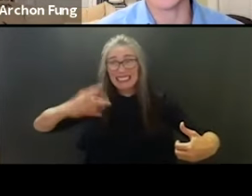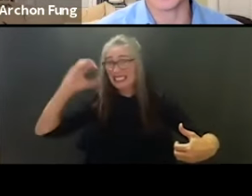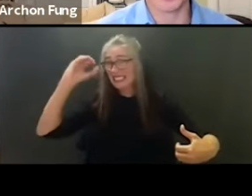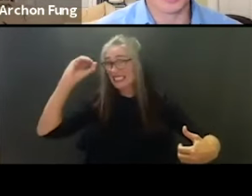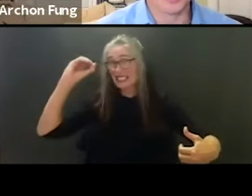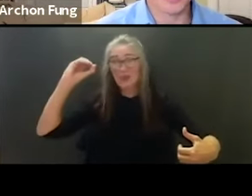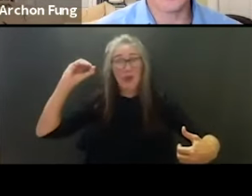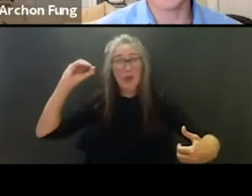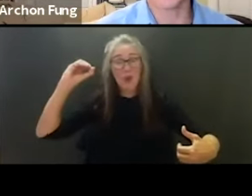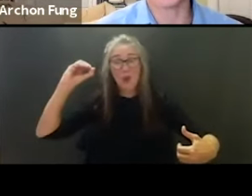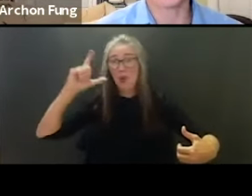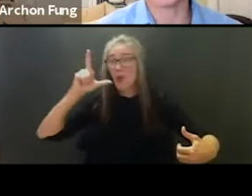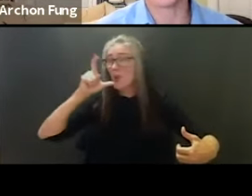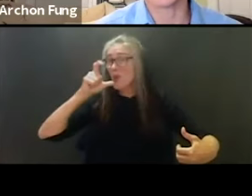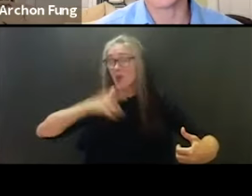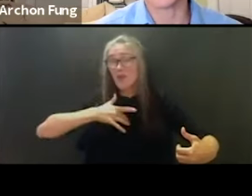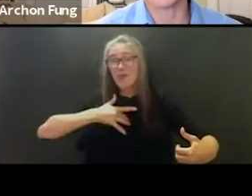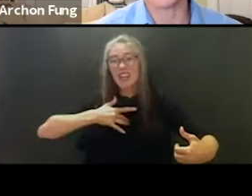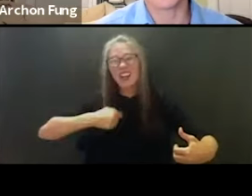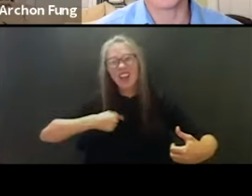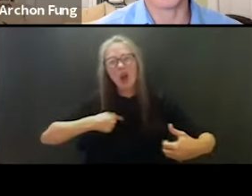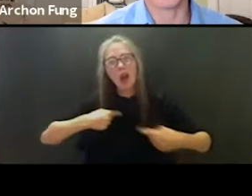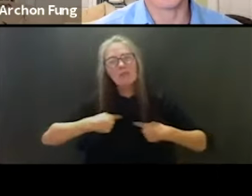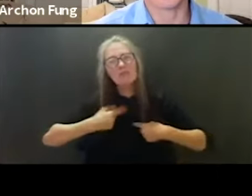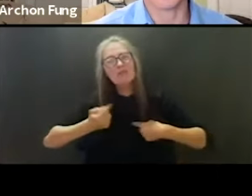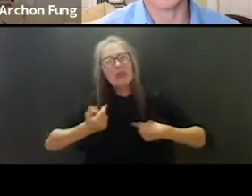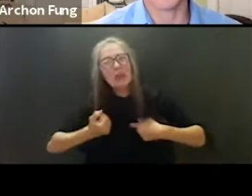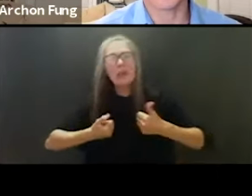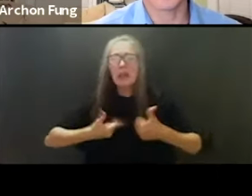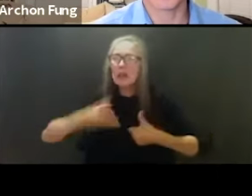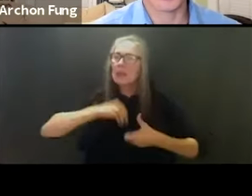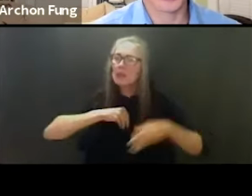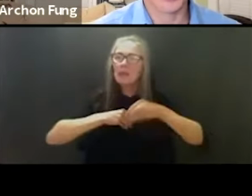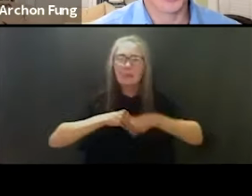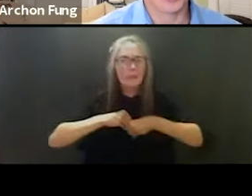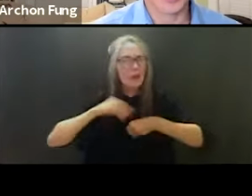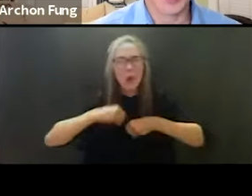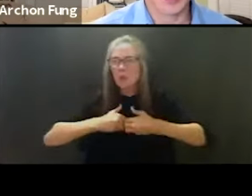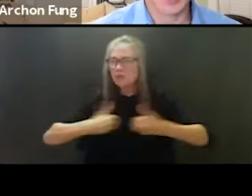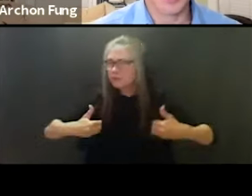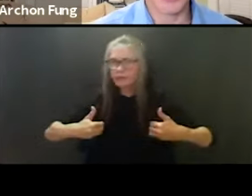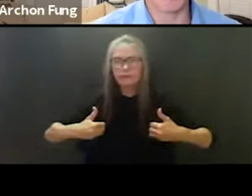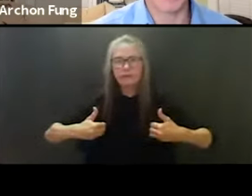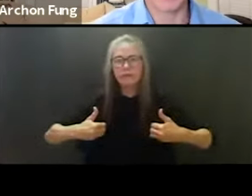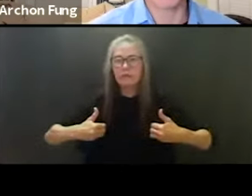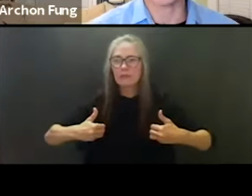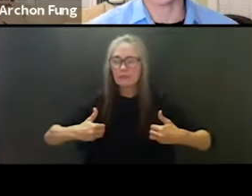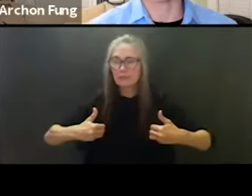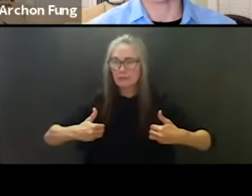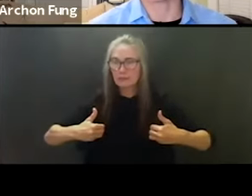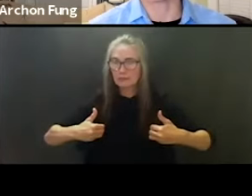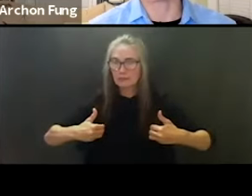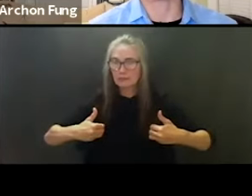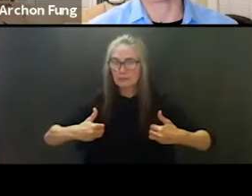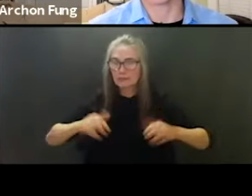zero, if I can get the annotation. I won't torture you with the, nobody is